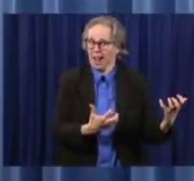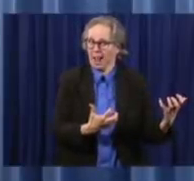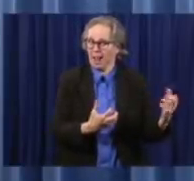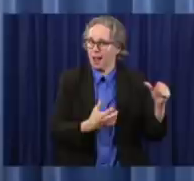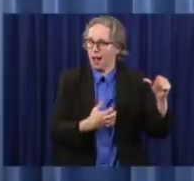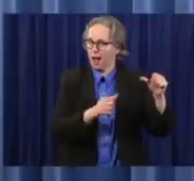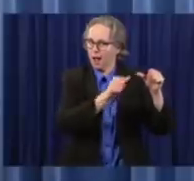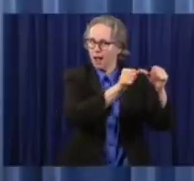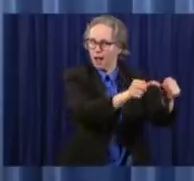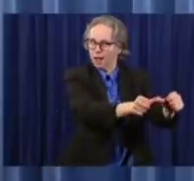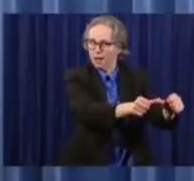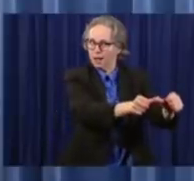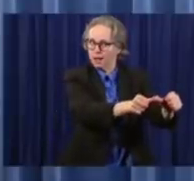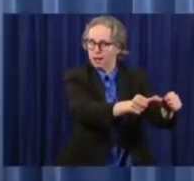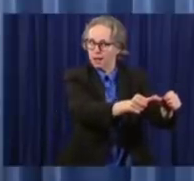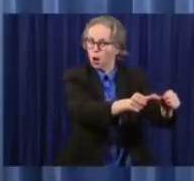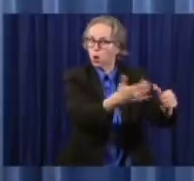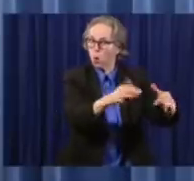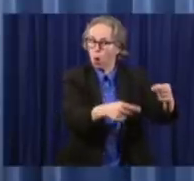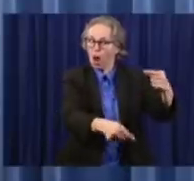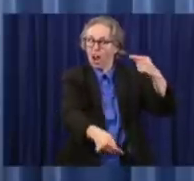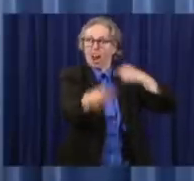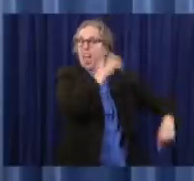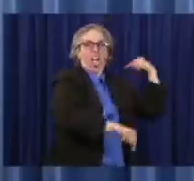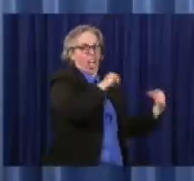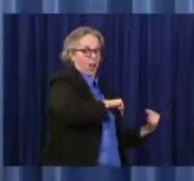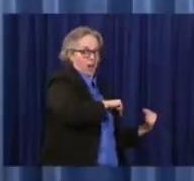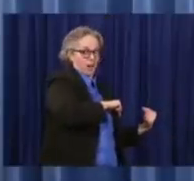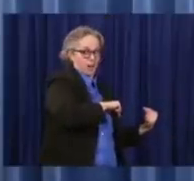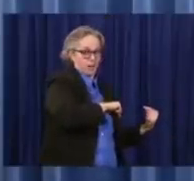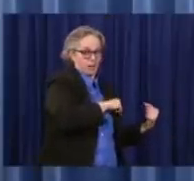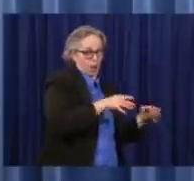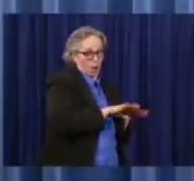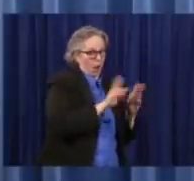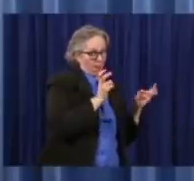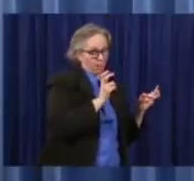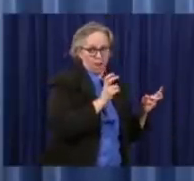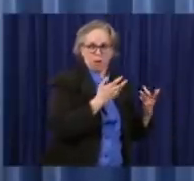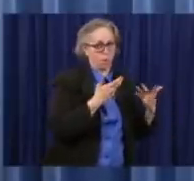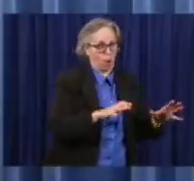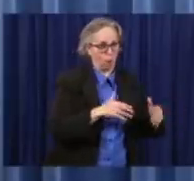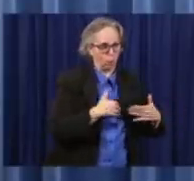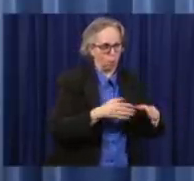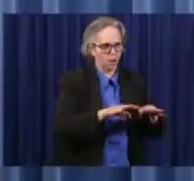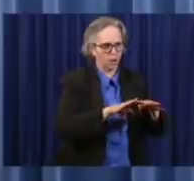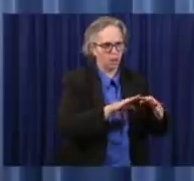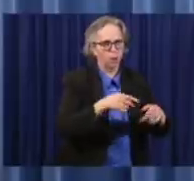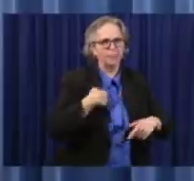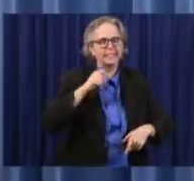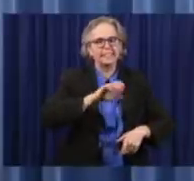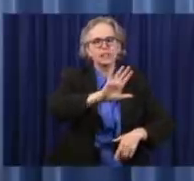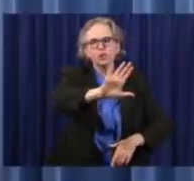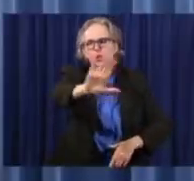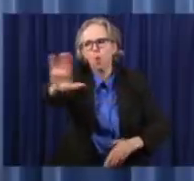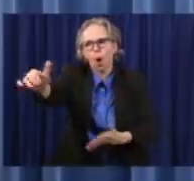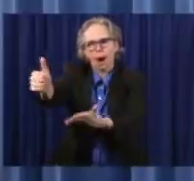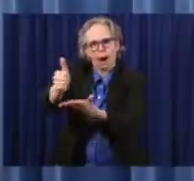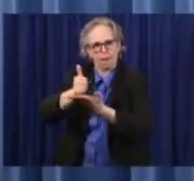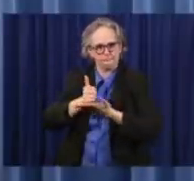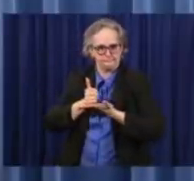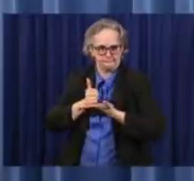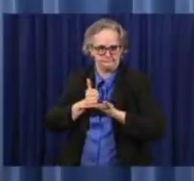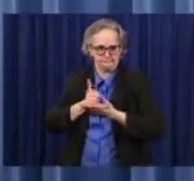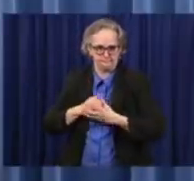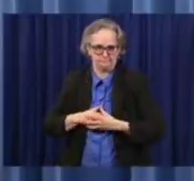backtrack, I need your help. I don't think that's going to be hard. Ohioans have done an amazing